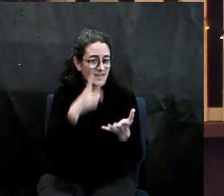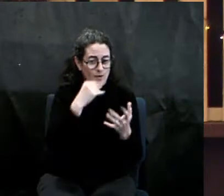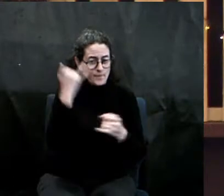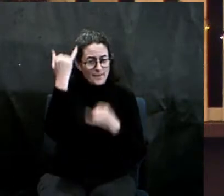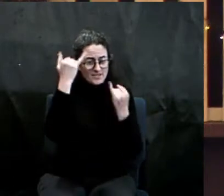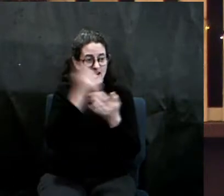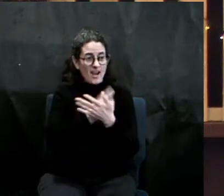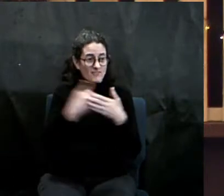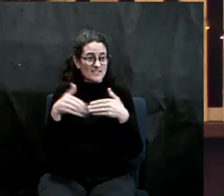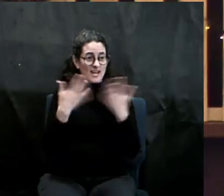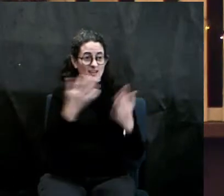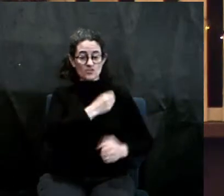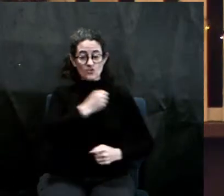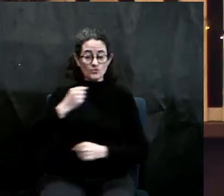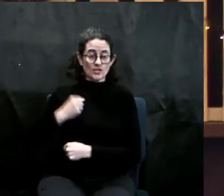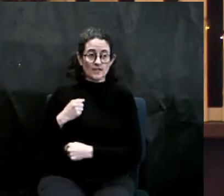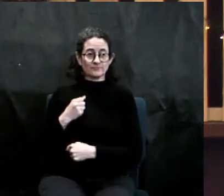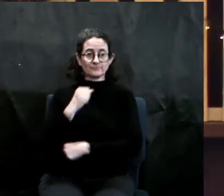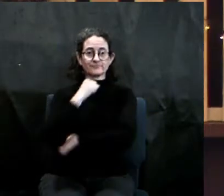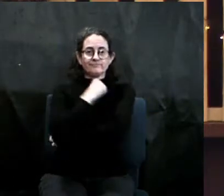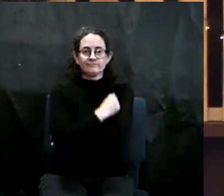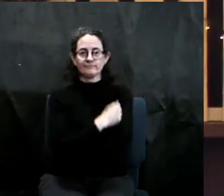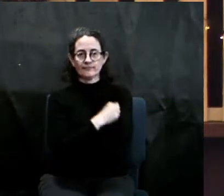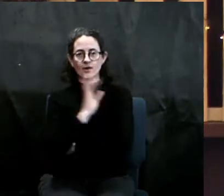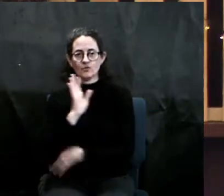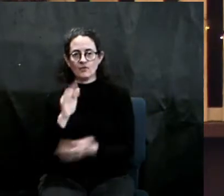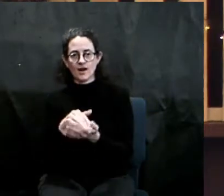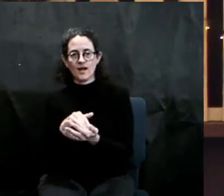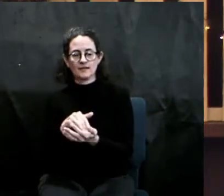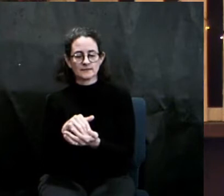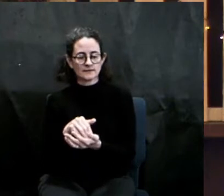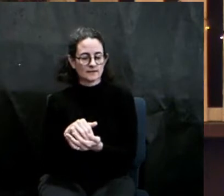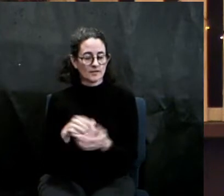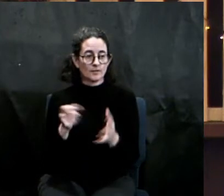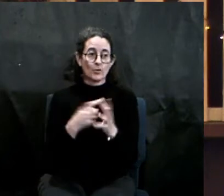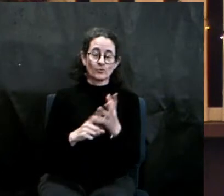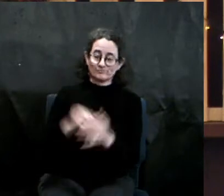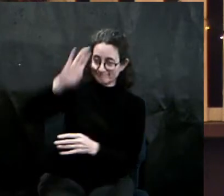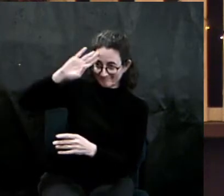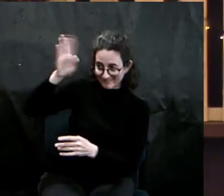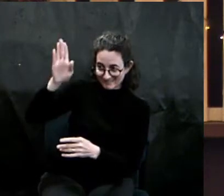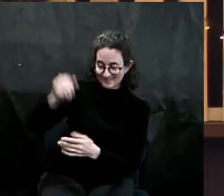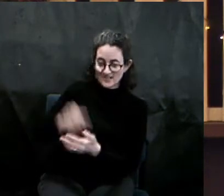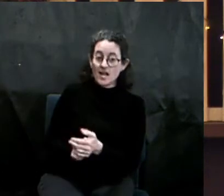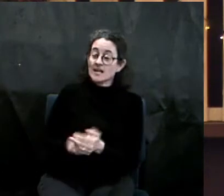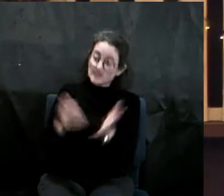the soldier rostered on to guard Paul arrives and Paul greets them and then tells them about